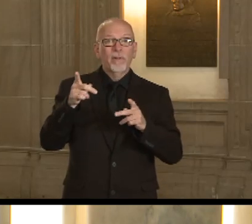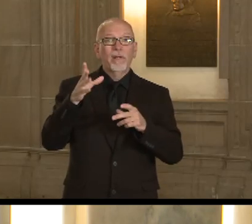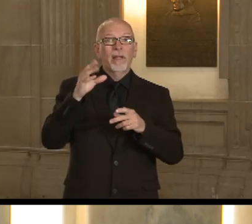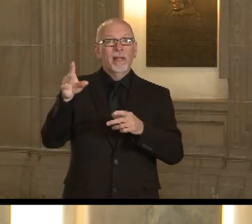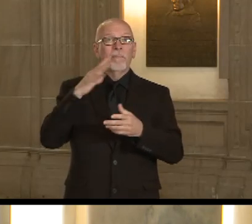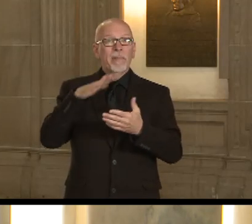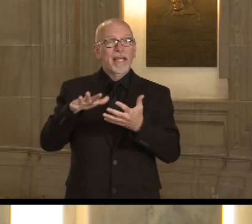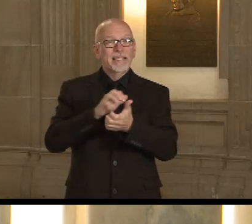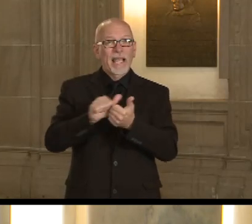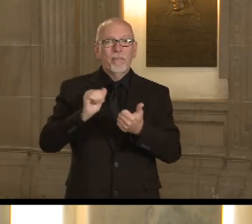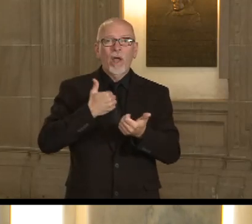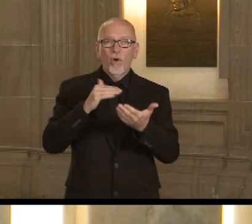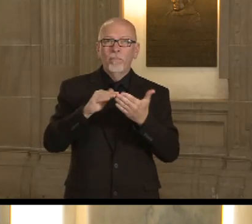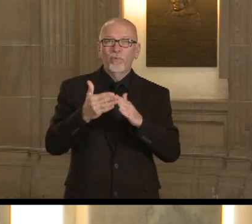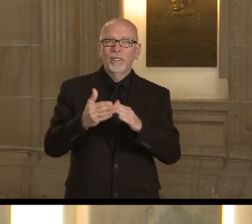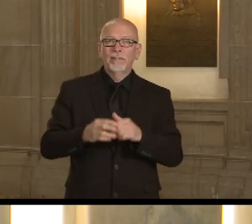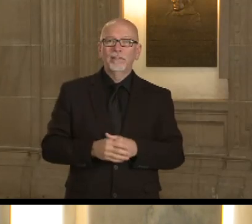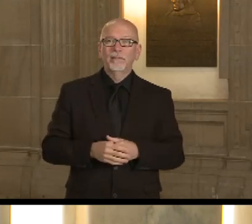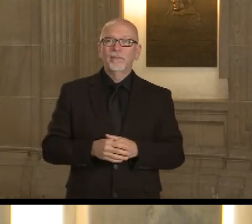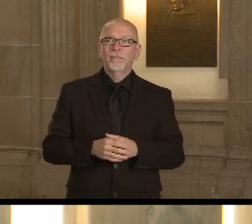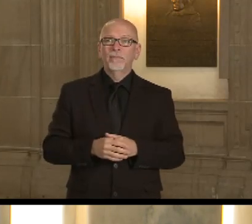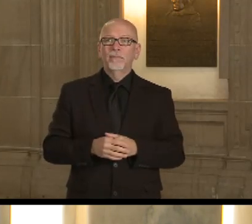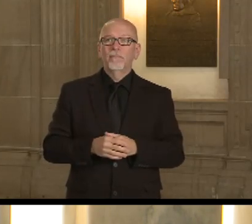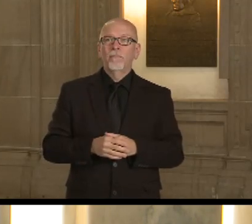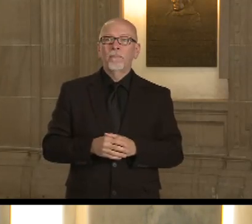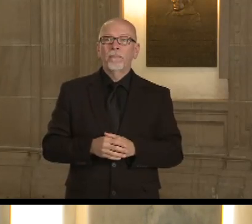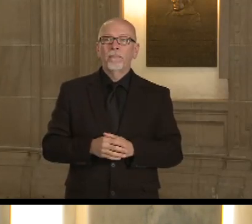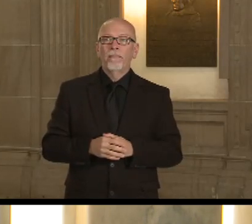badly damaged our communities.